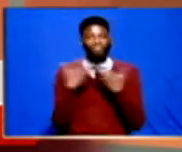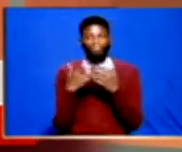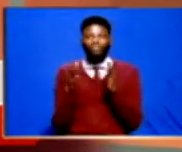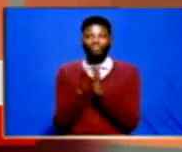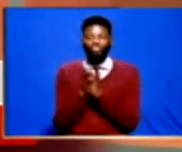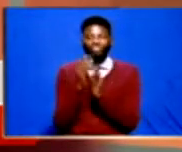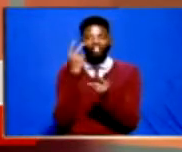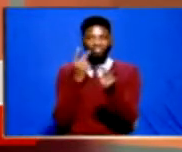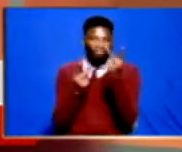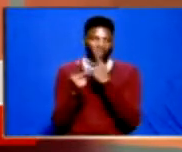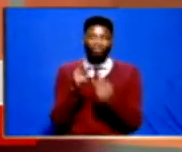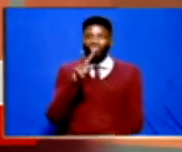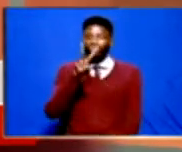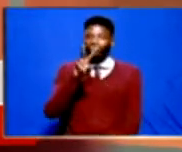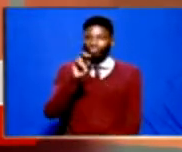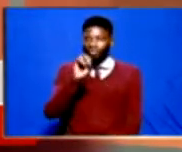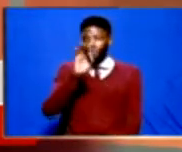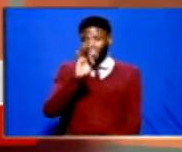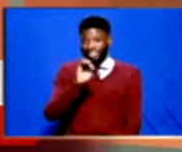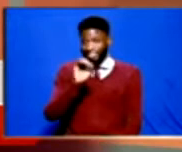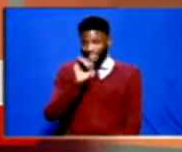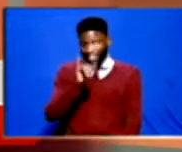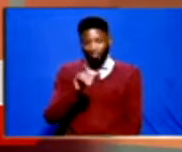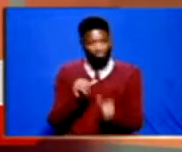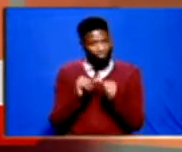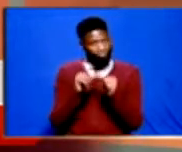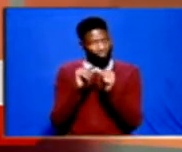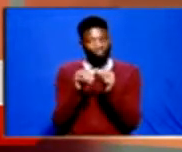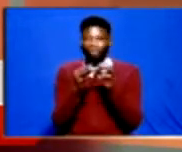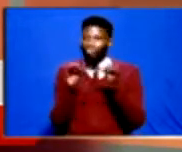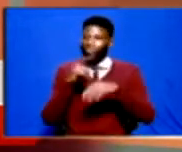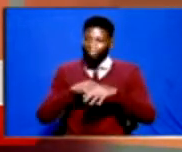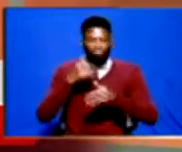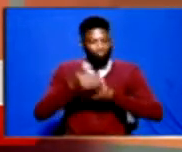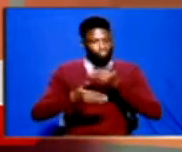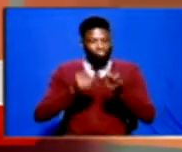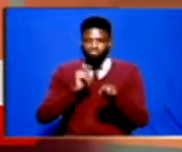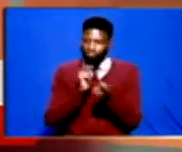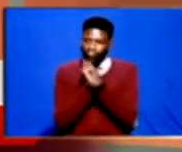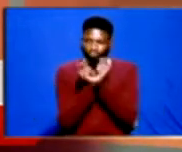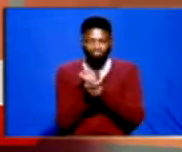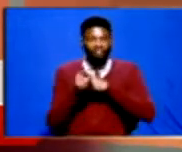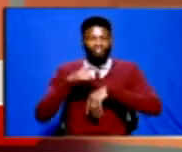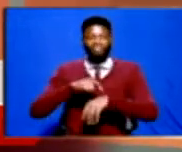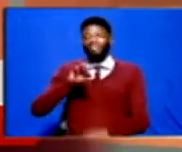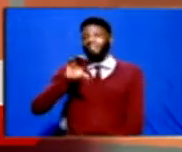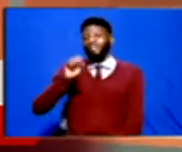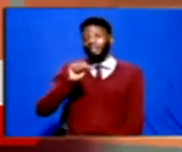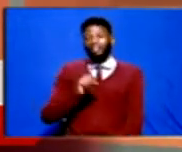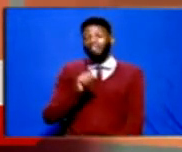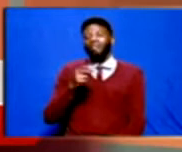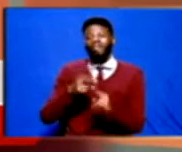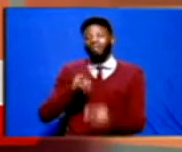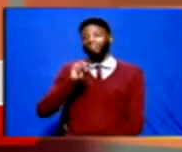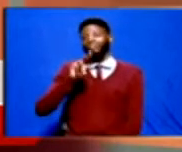so that went on for quite a while. There were some changes later on when C.S. Munyes came into place. But one of the